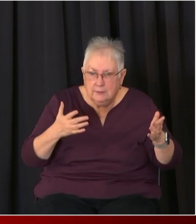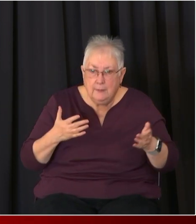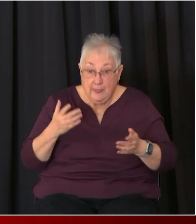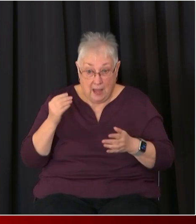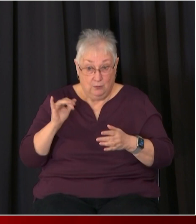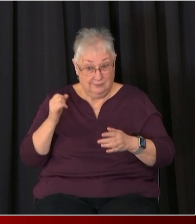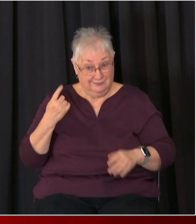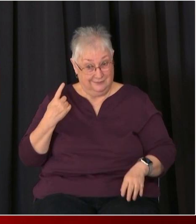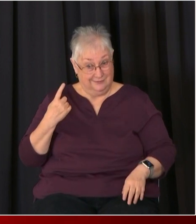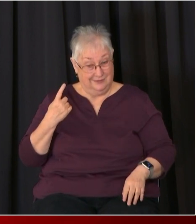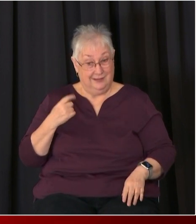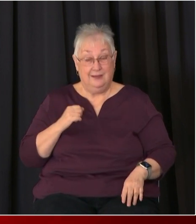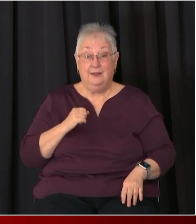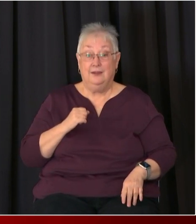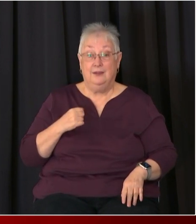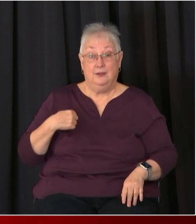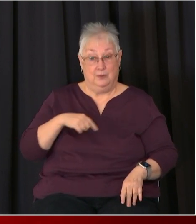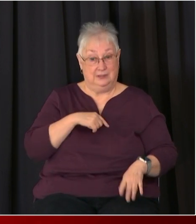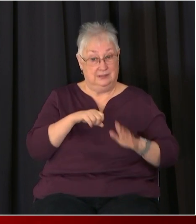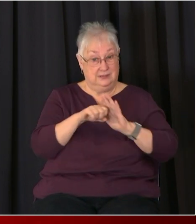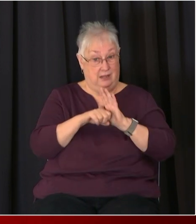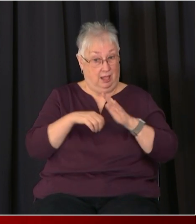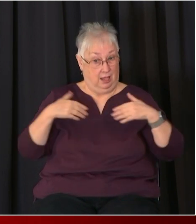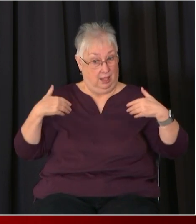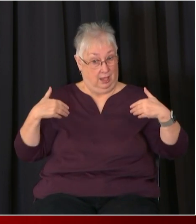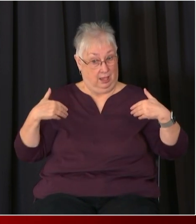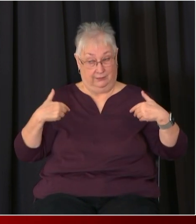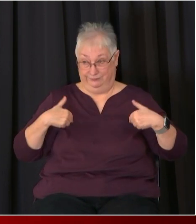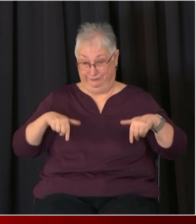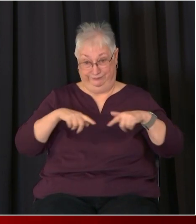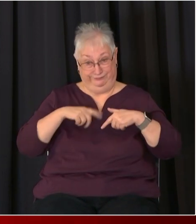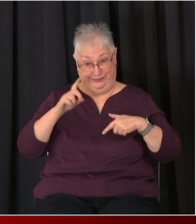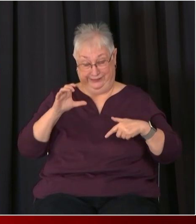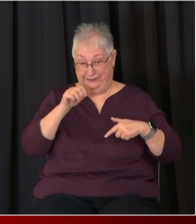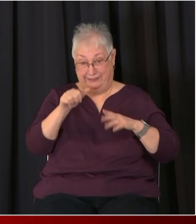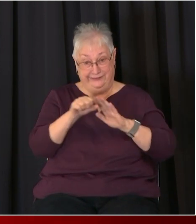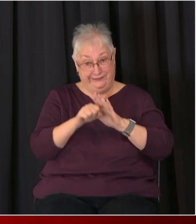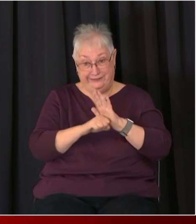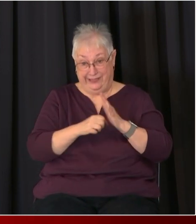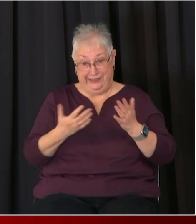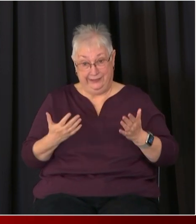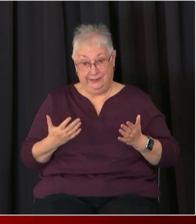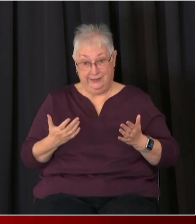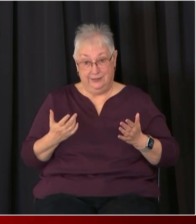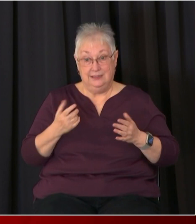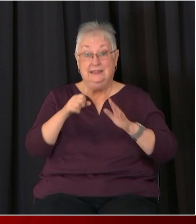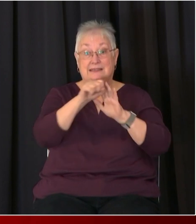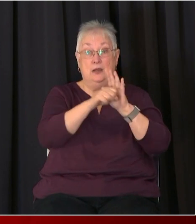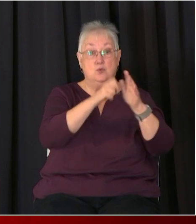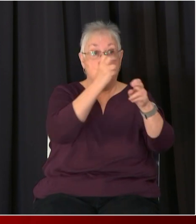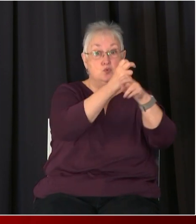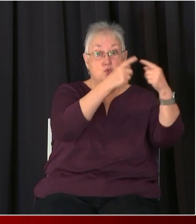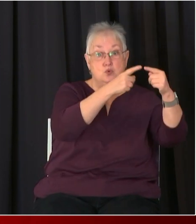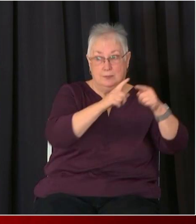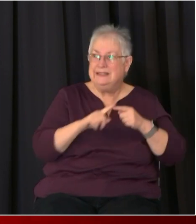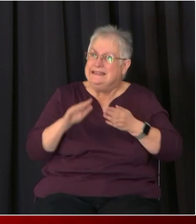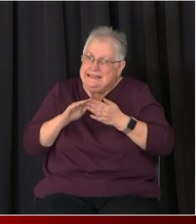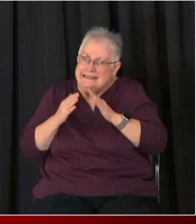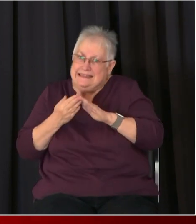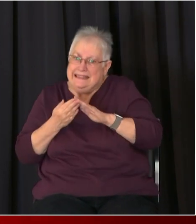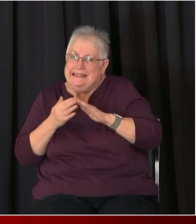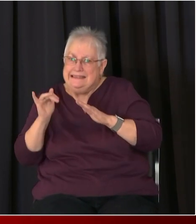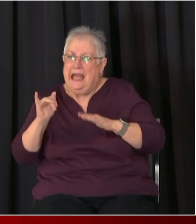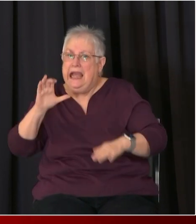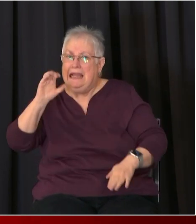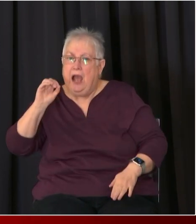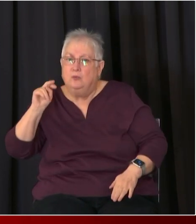county associations that help us get a lot of insight from our peers as to what's happening and leading to this